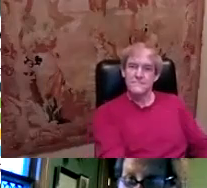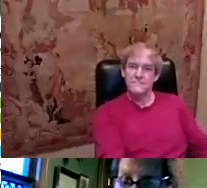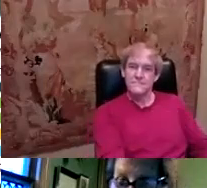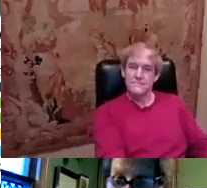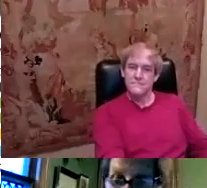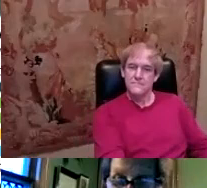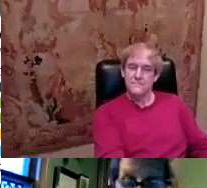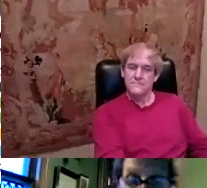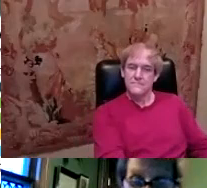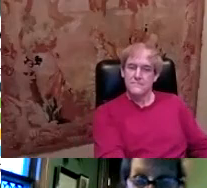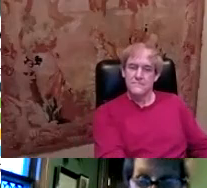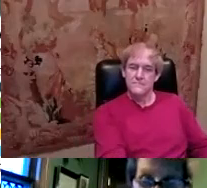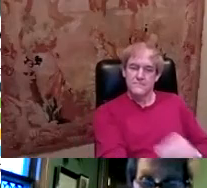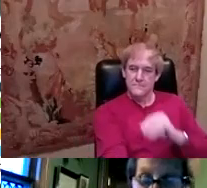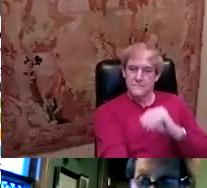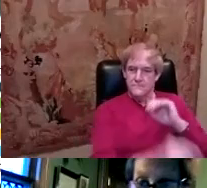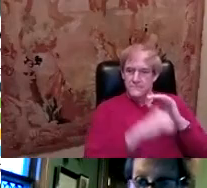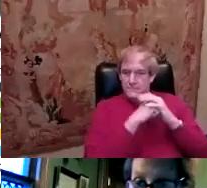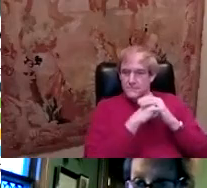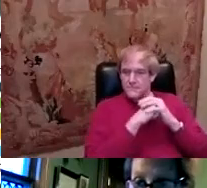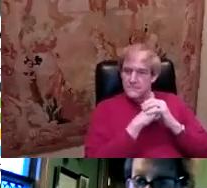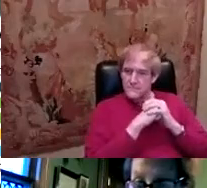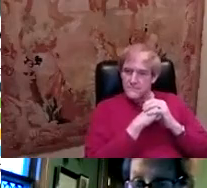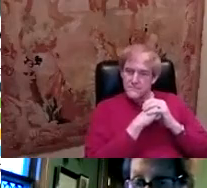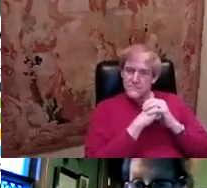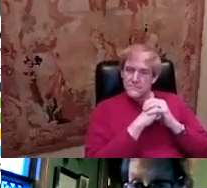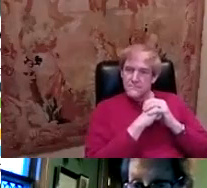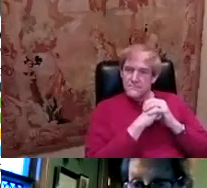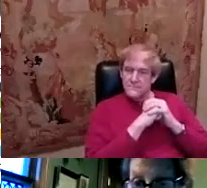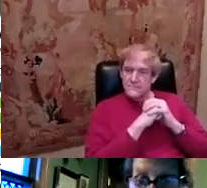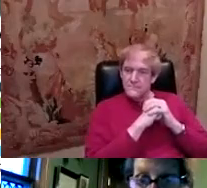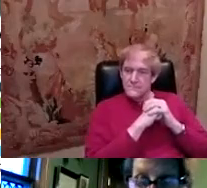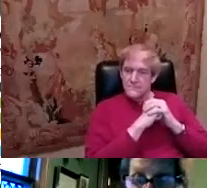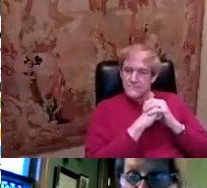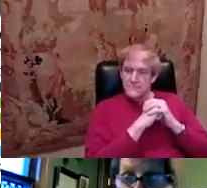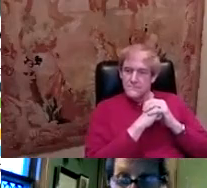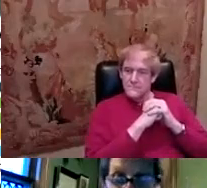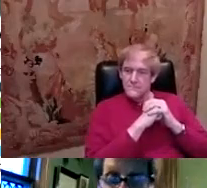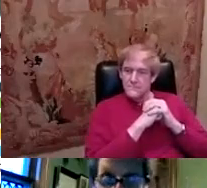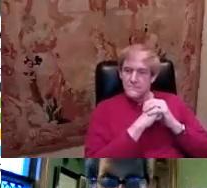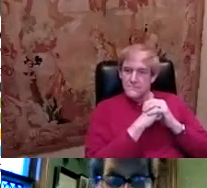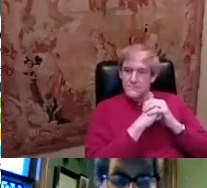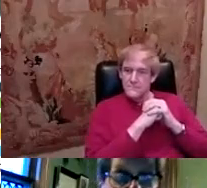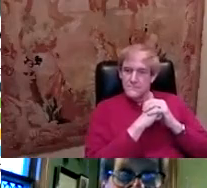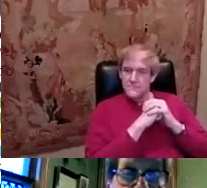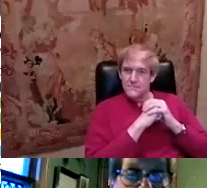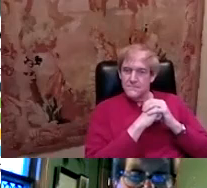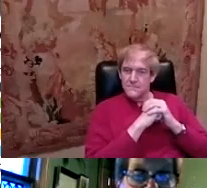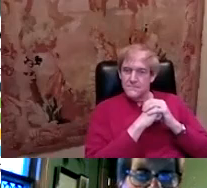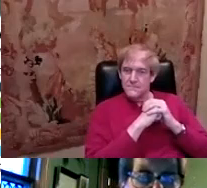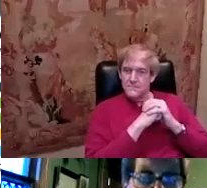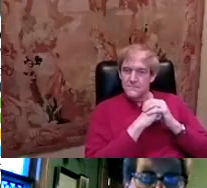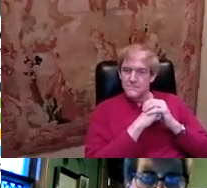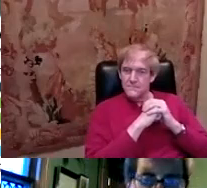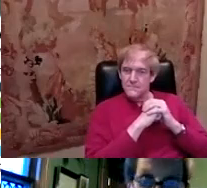there would have been 8 cars lined up waiting for the light, which takes the traffic lane